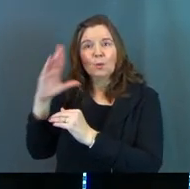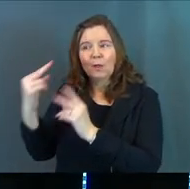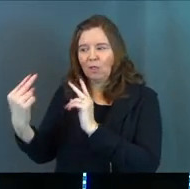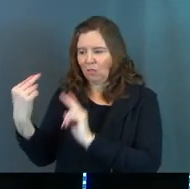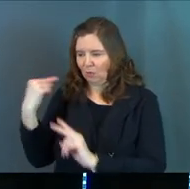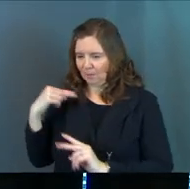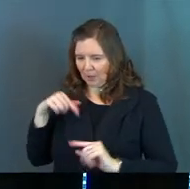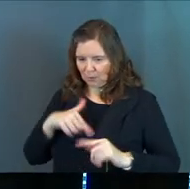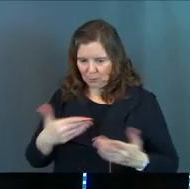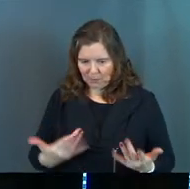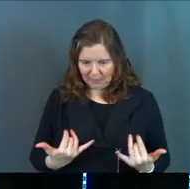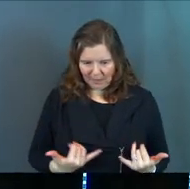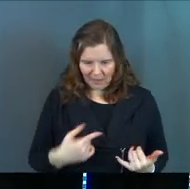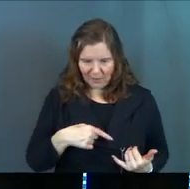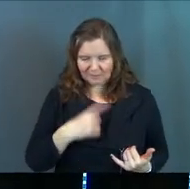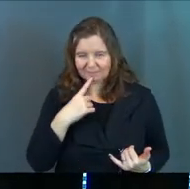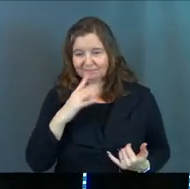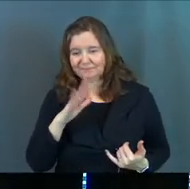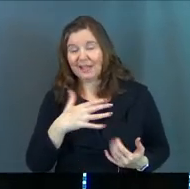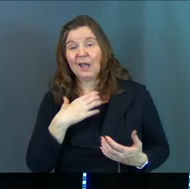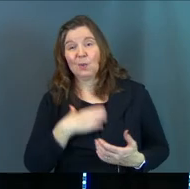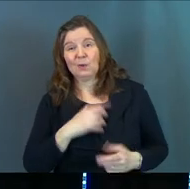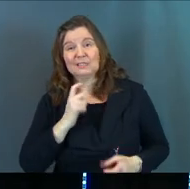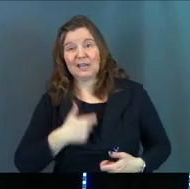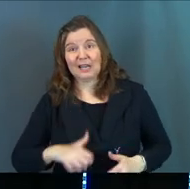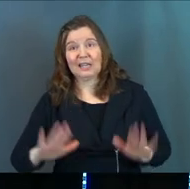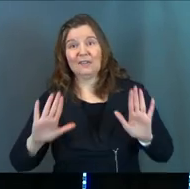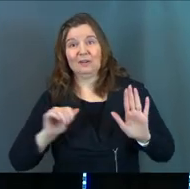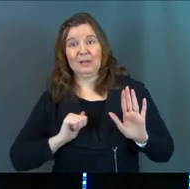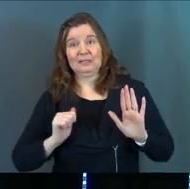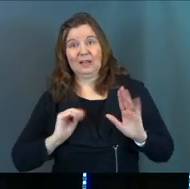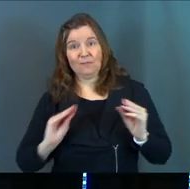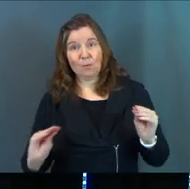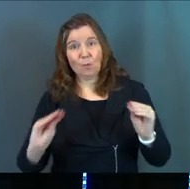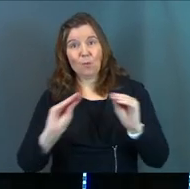we'll look back on the you that's now and say, I wish I'd have given myself away.